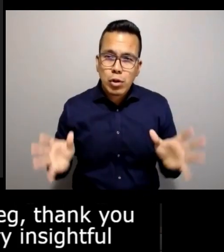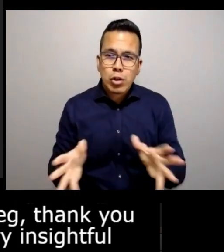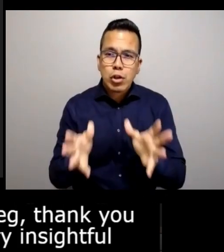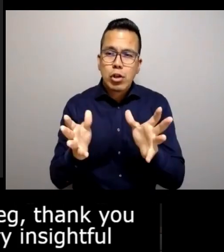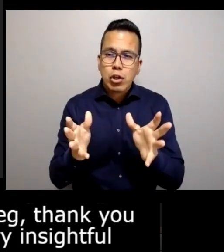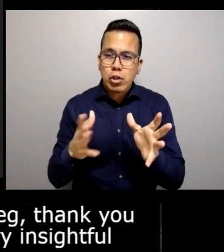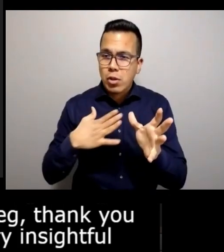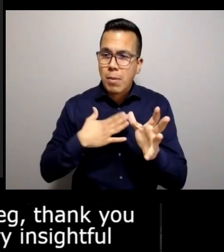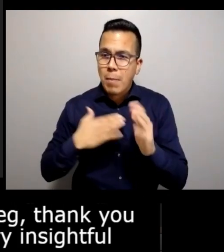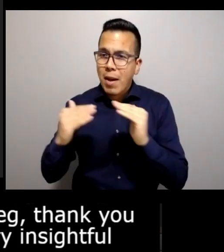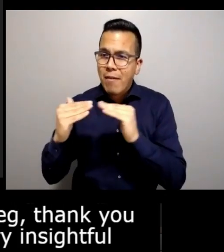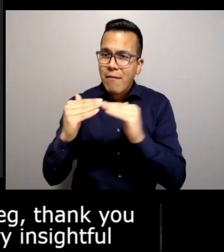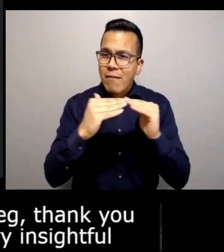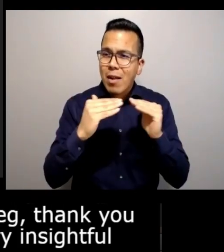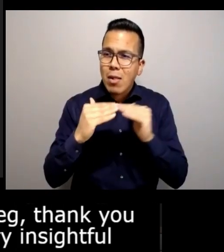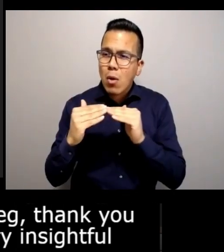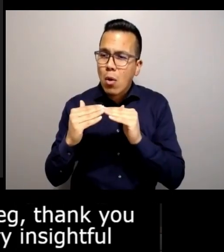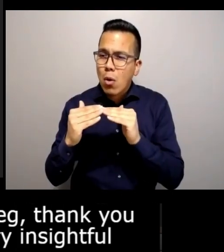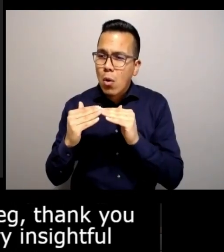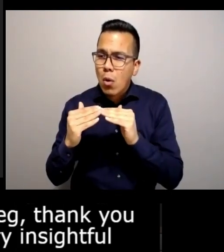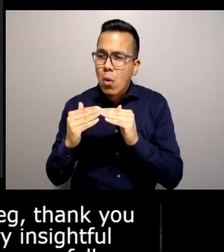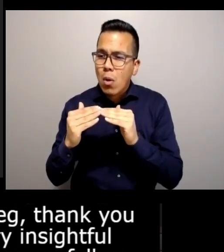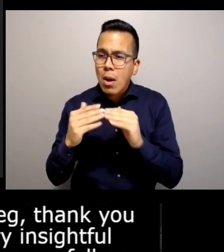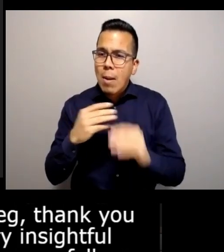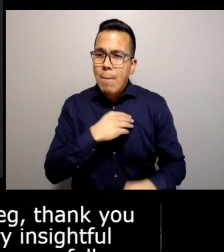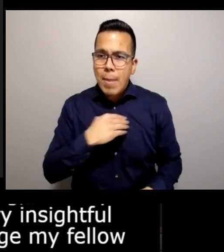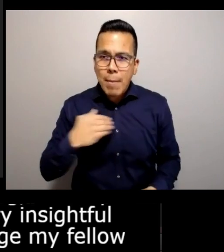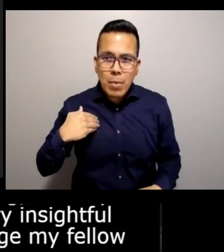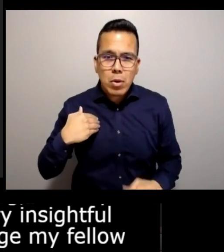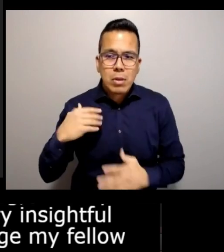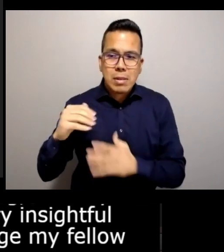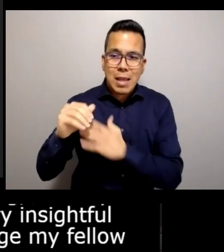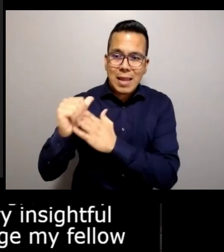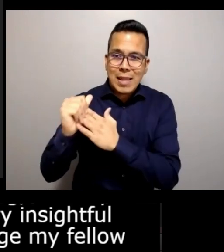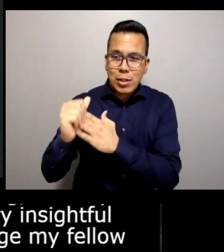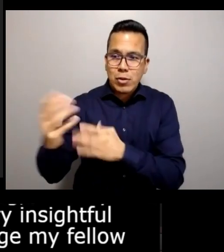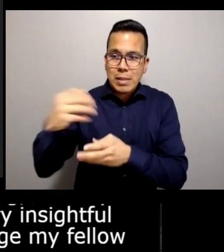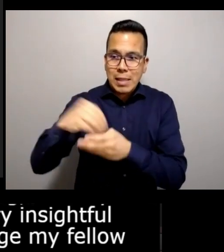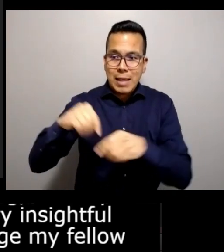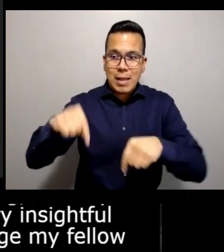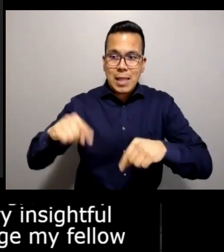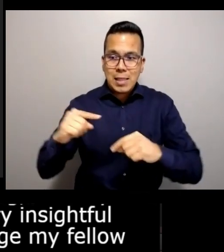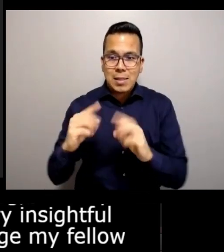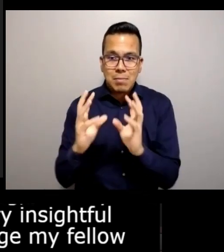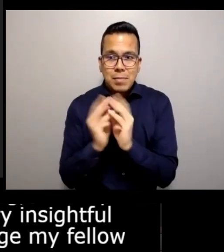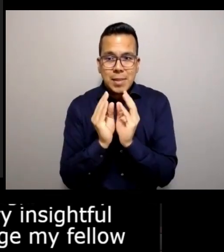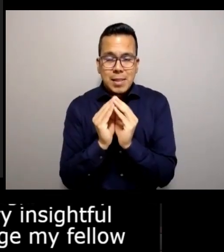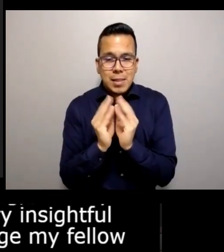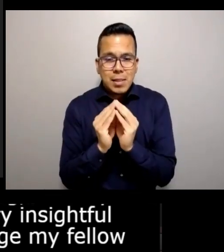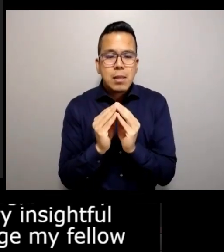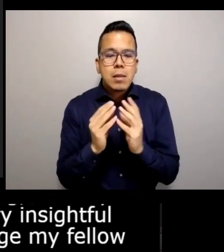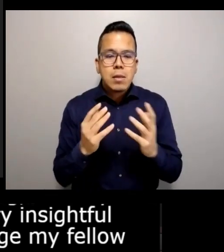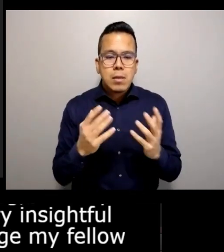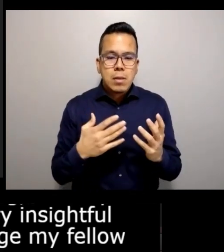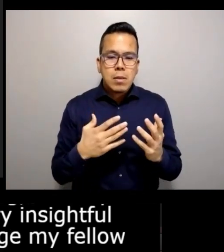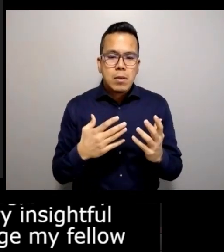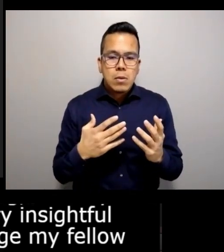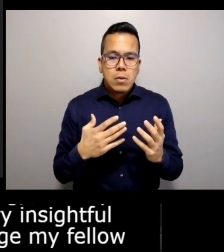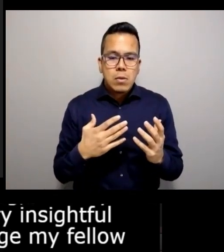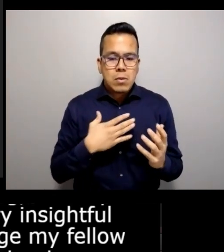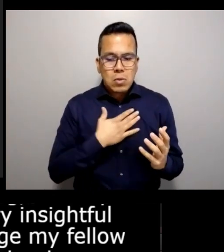fellow chapter members and leaders who are on this call to at least apply